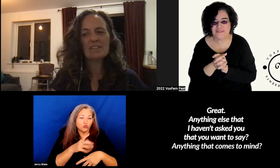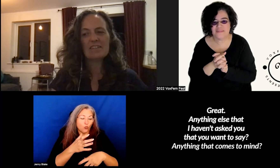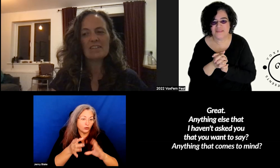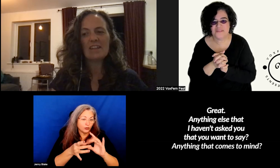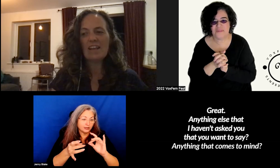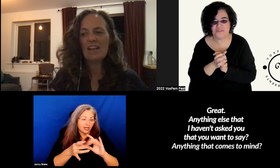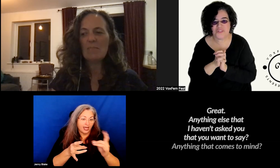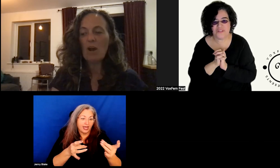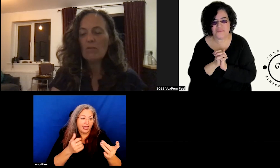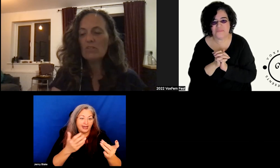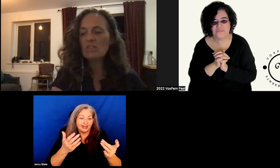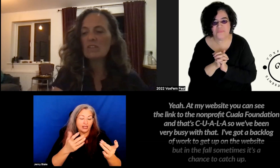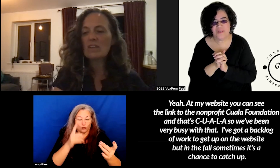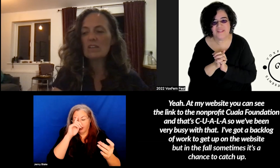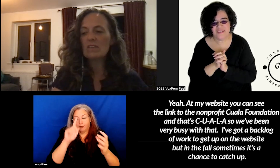mind?